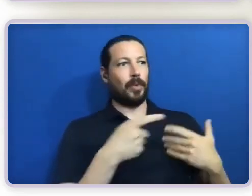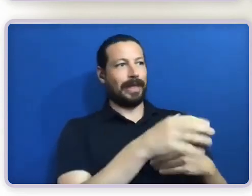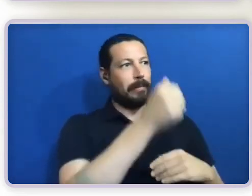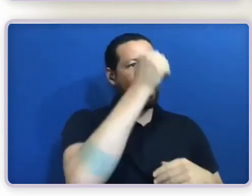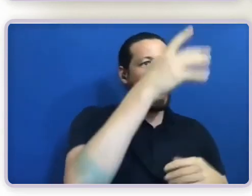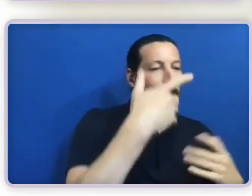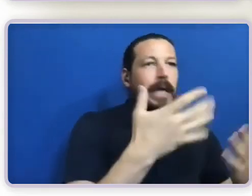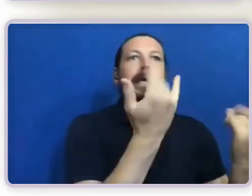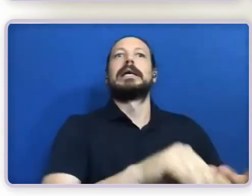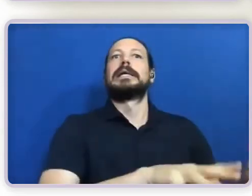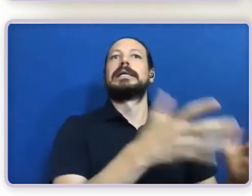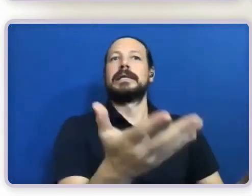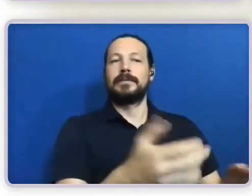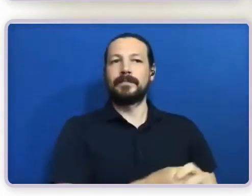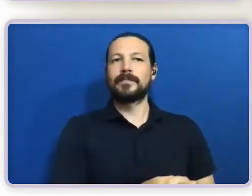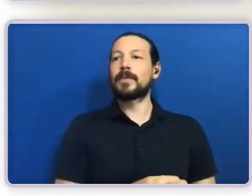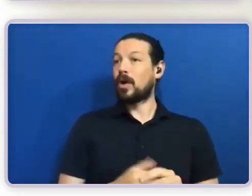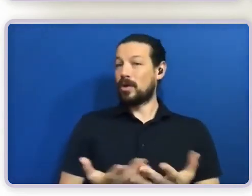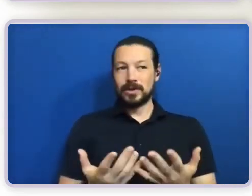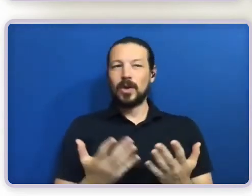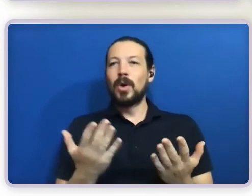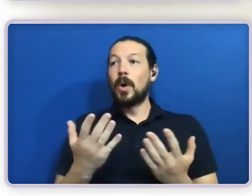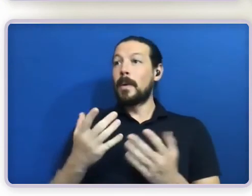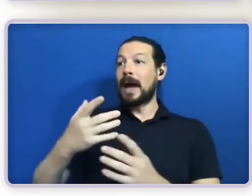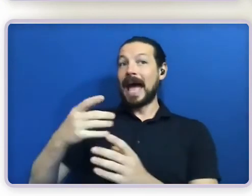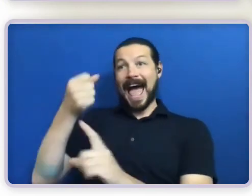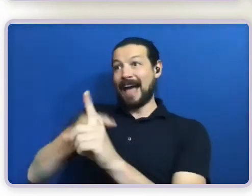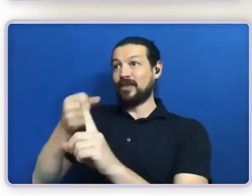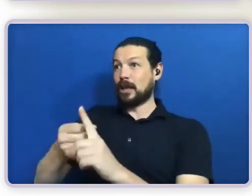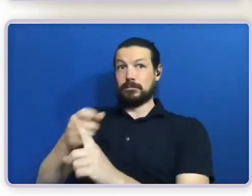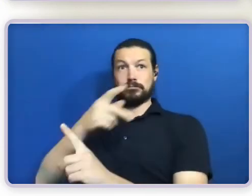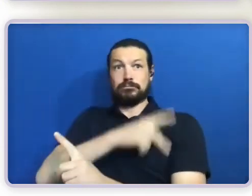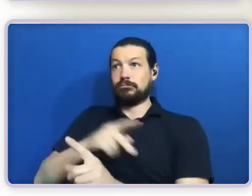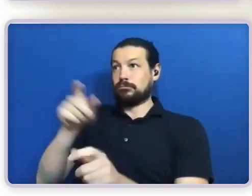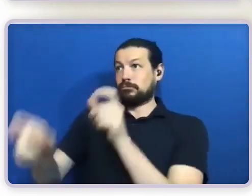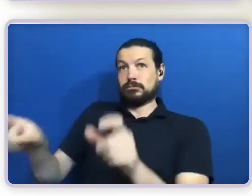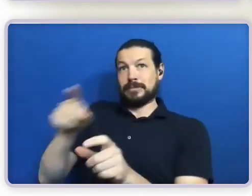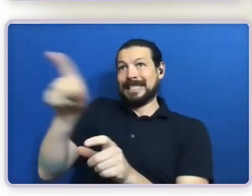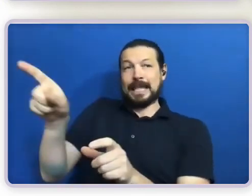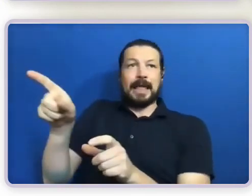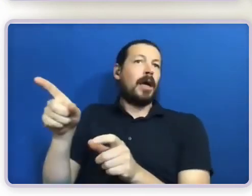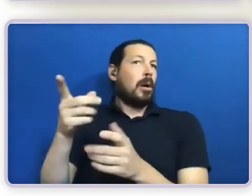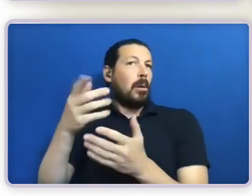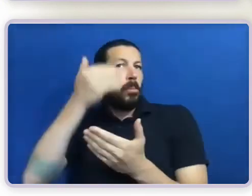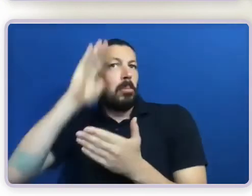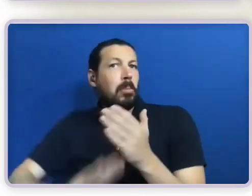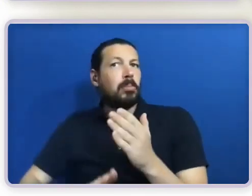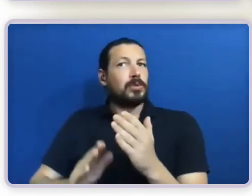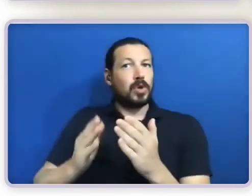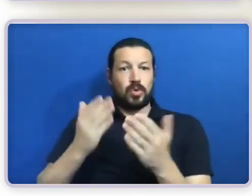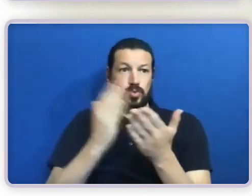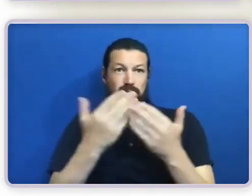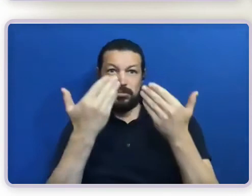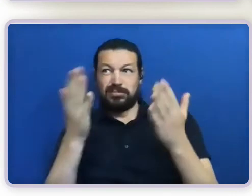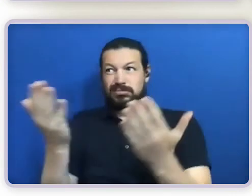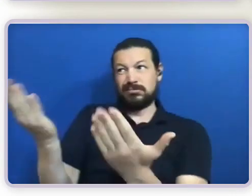that advocates might have, because you're probably the experts, knowing the people you're working